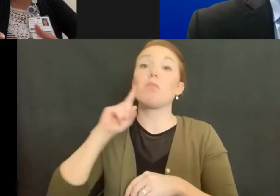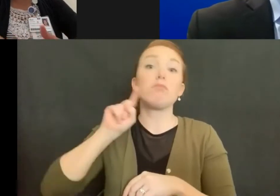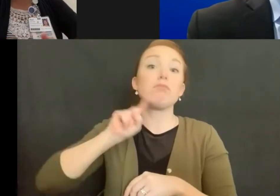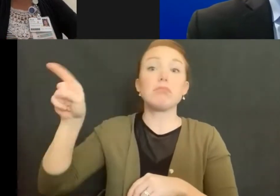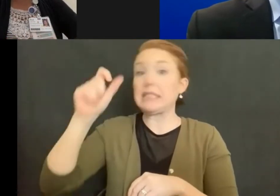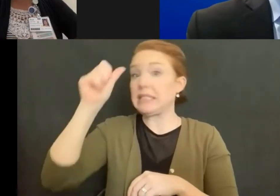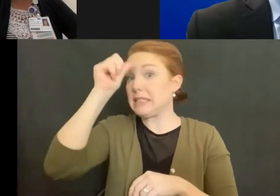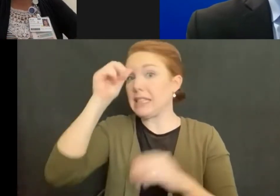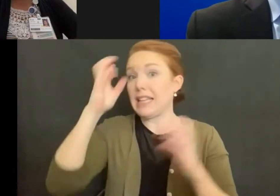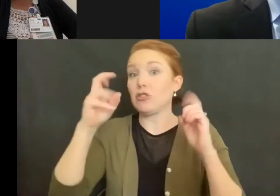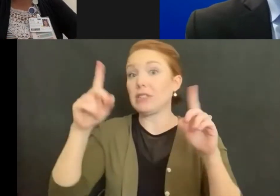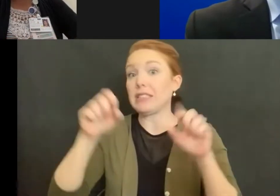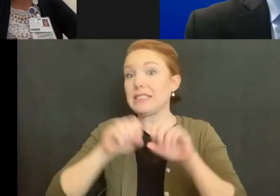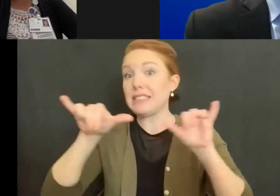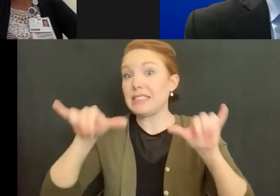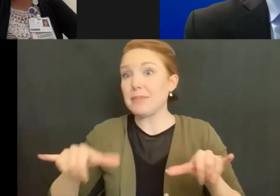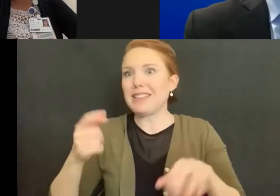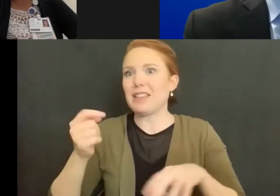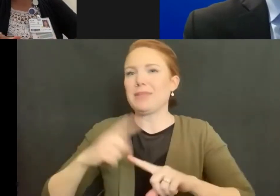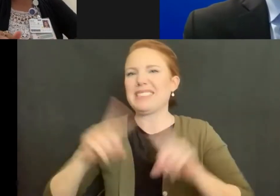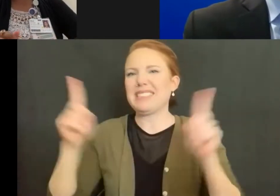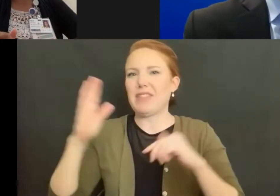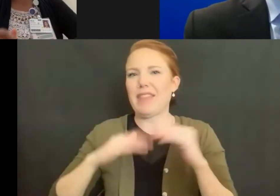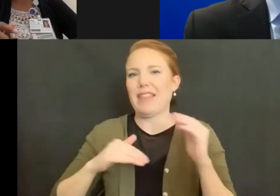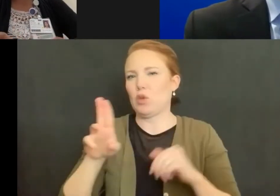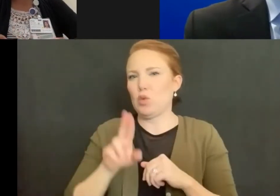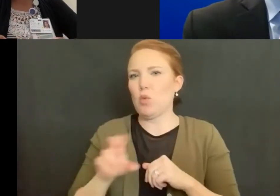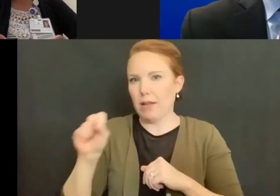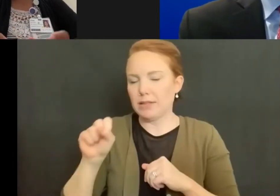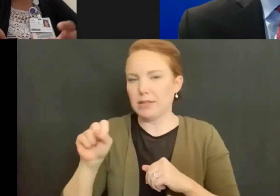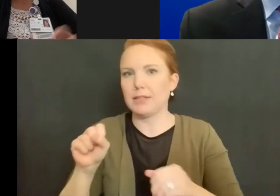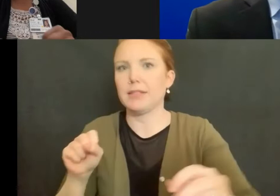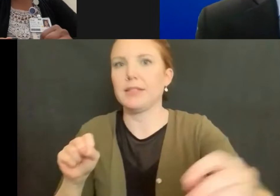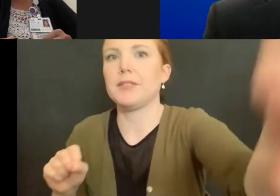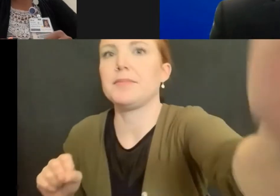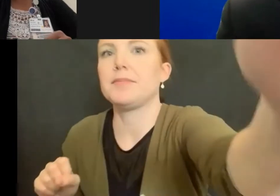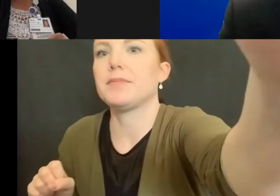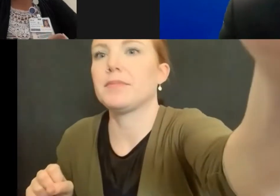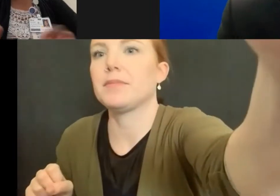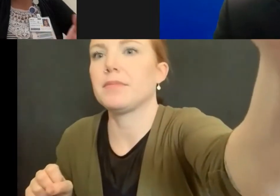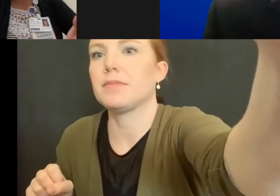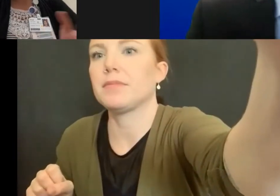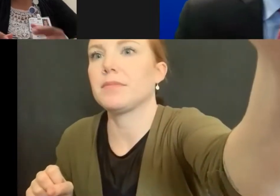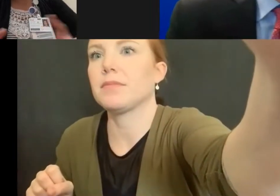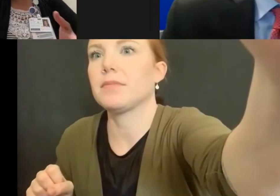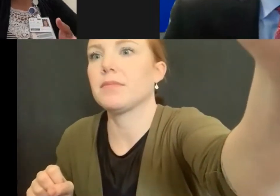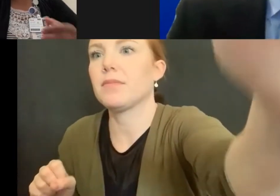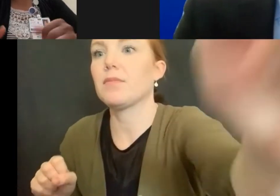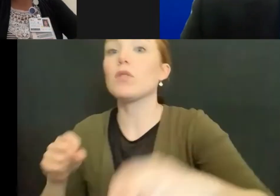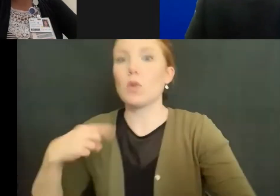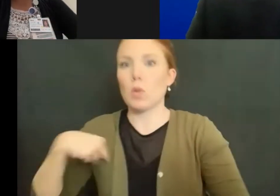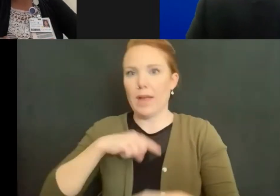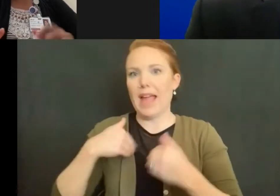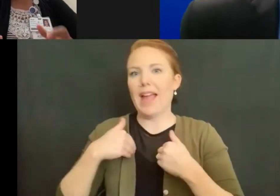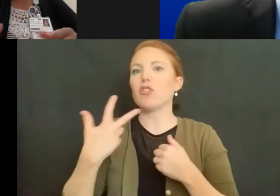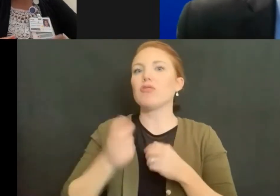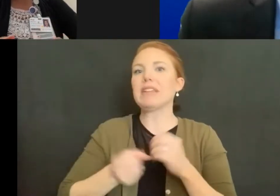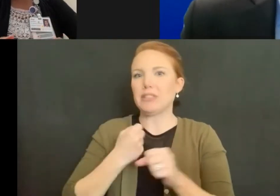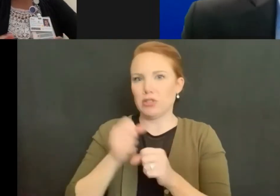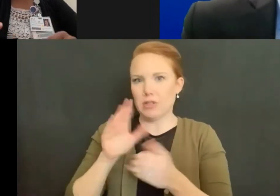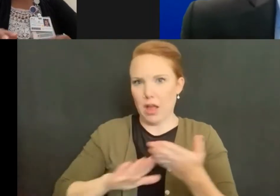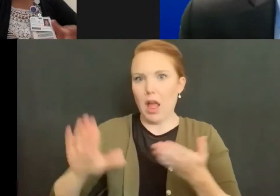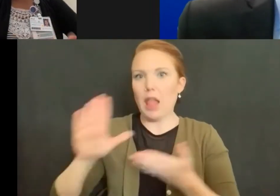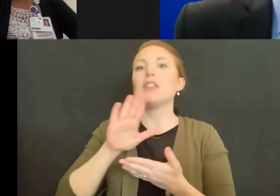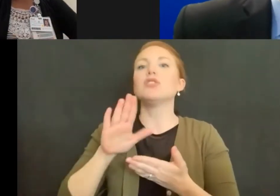education system works a little different than United States. We have 3 years of college, which is graduate